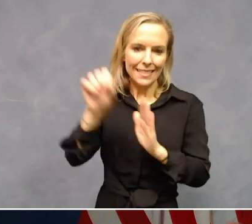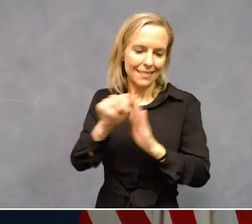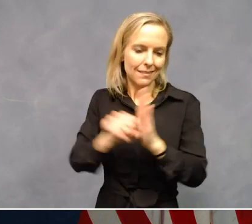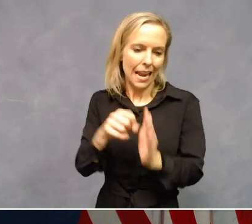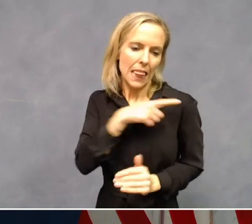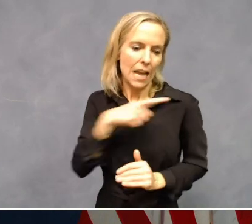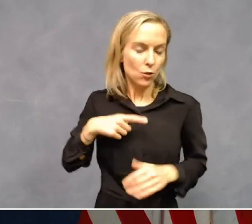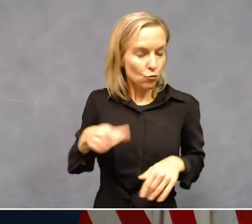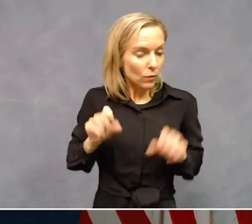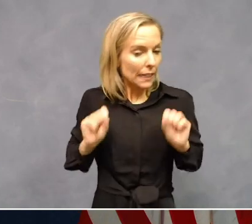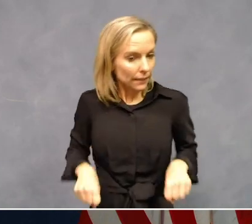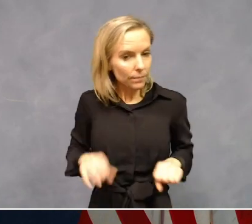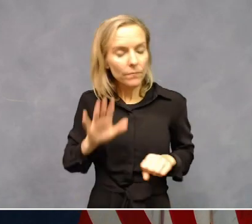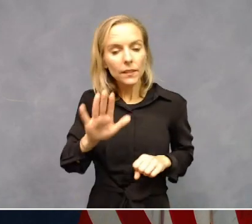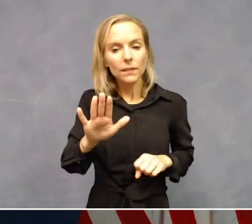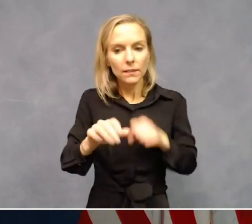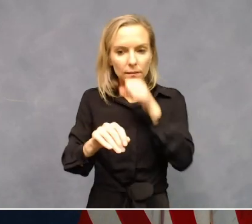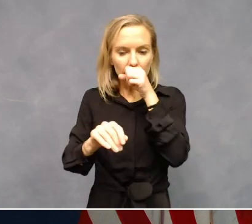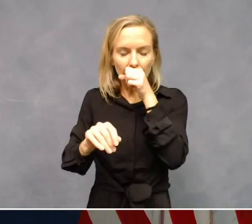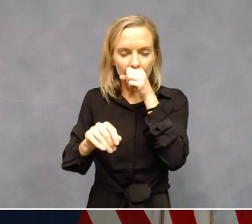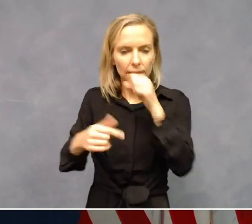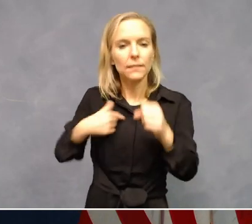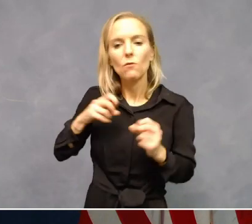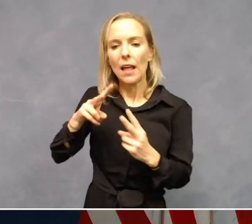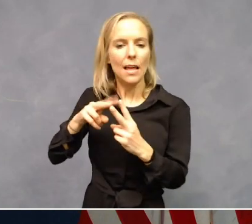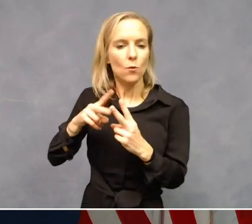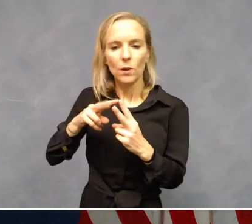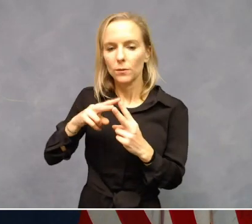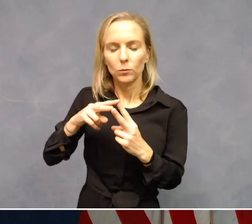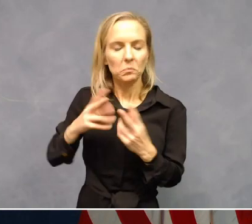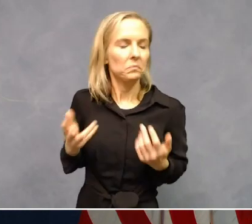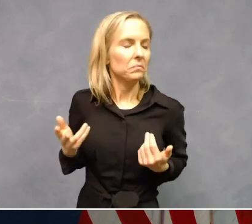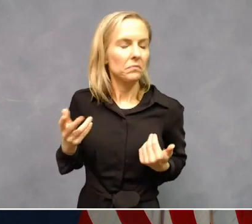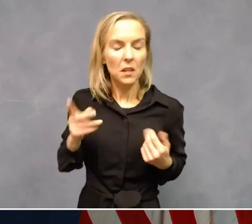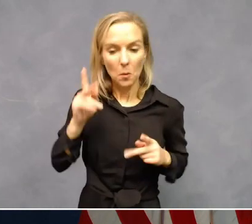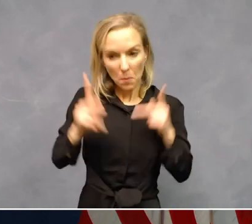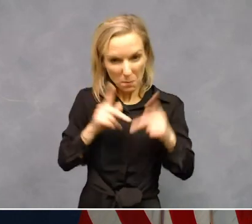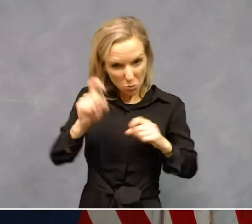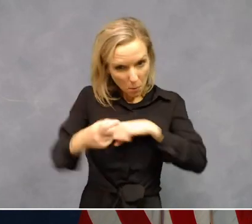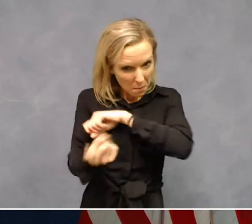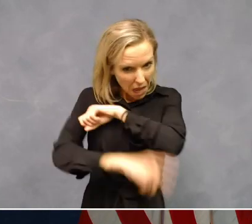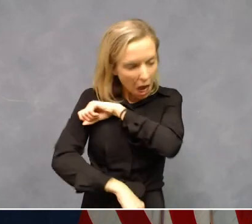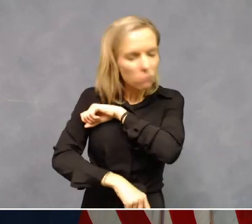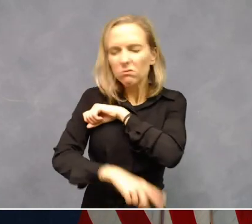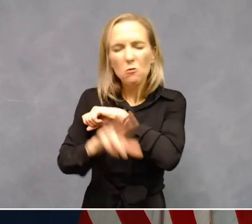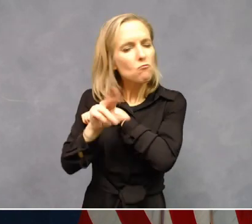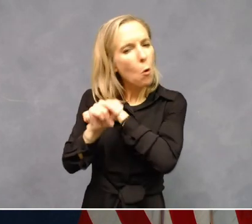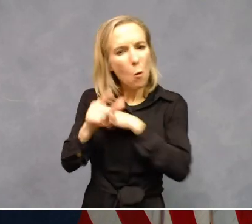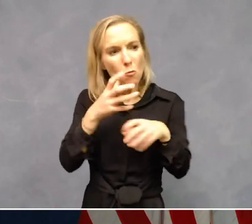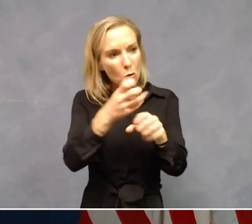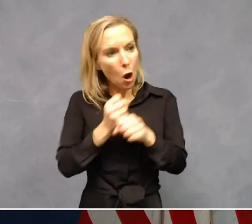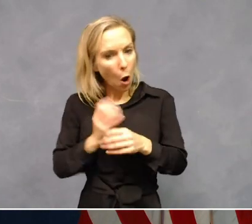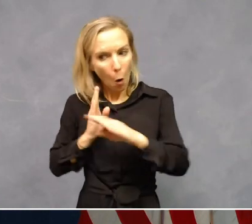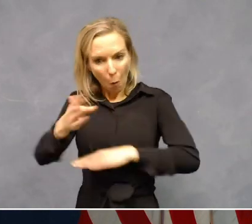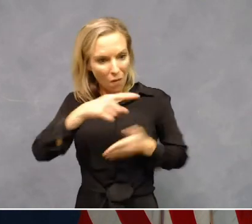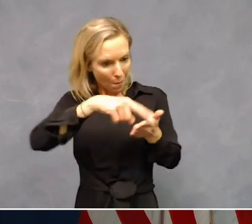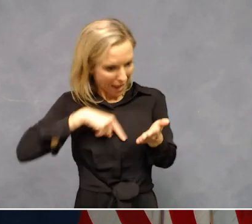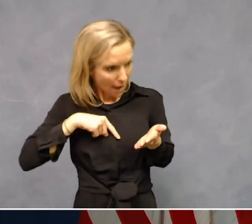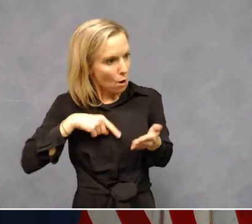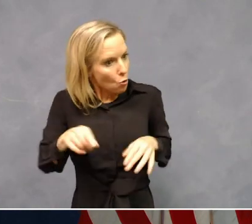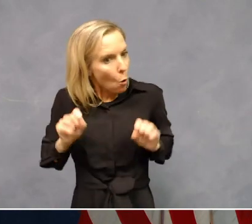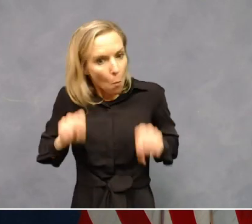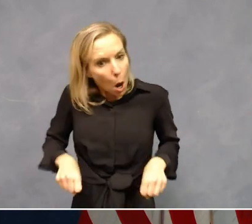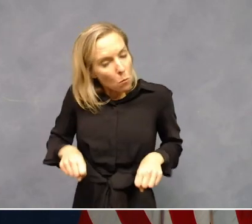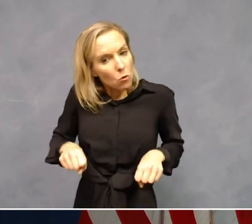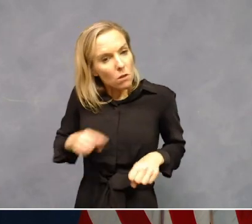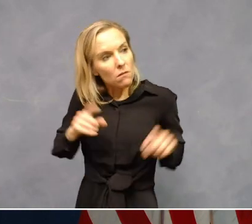Again, I'm for either one. I don't think the people should be penalized that got this when you were able to get it. And I believe in the federal